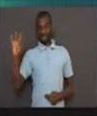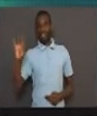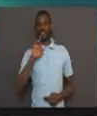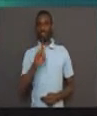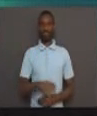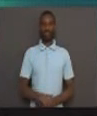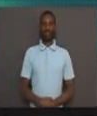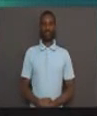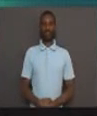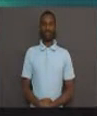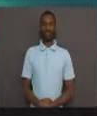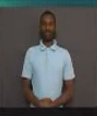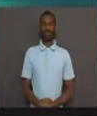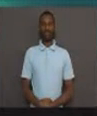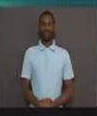0.000548558.